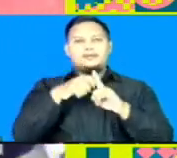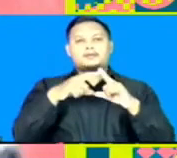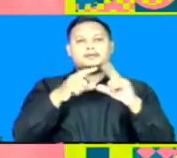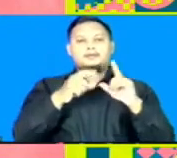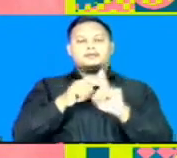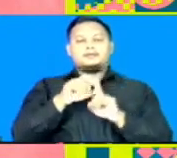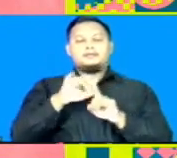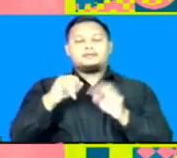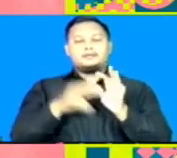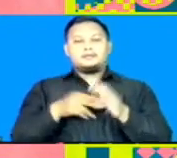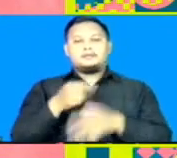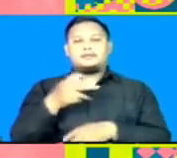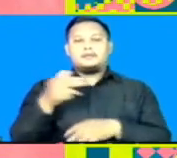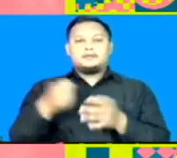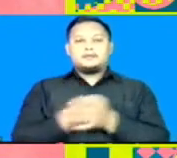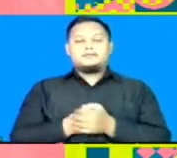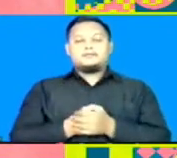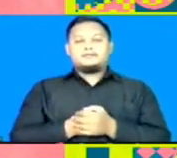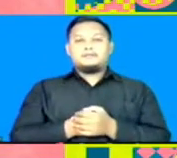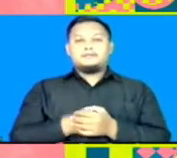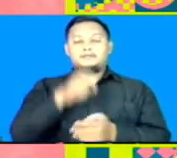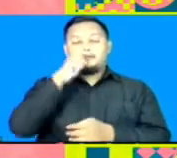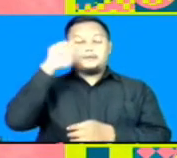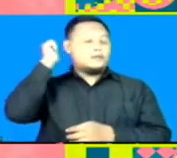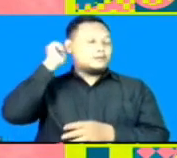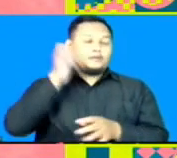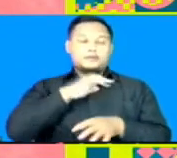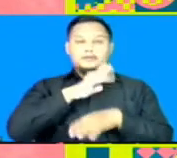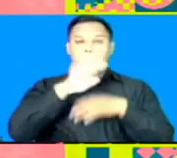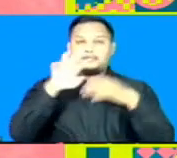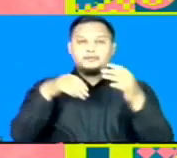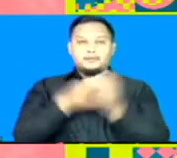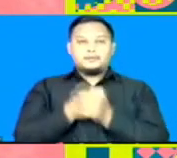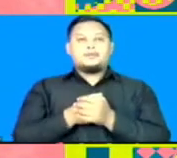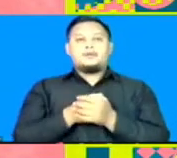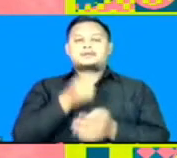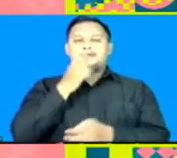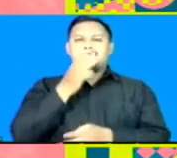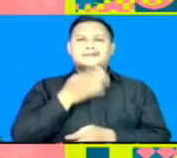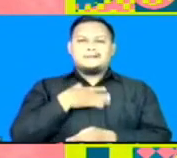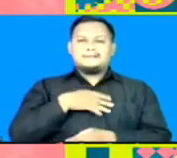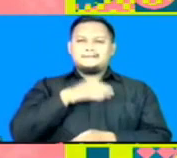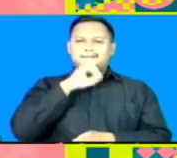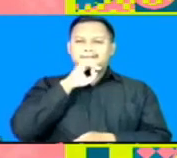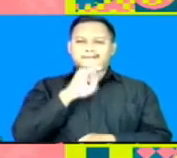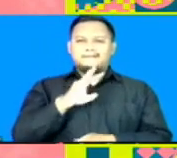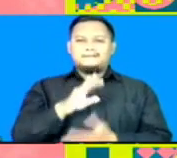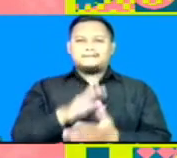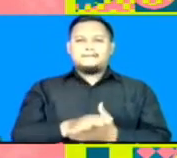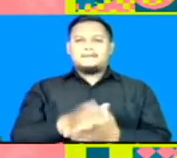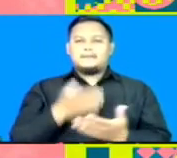gentlemen, first, allow me to extend my sincere appreciation to all notable speakers,